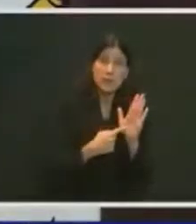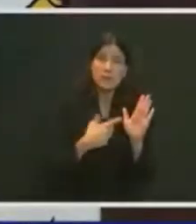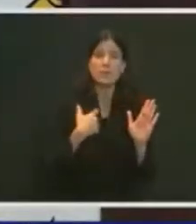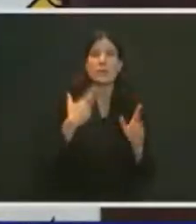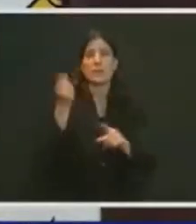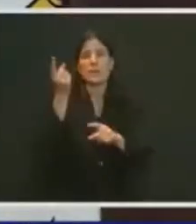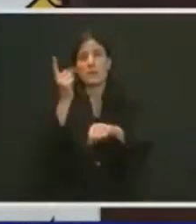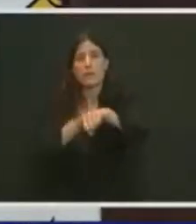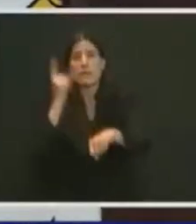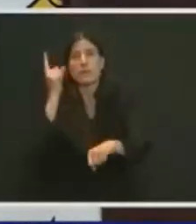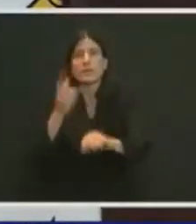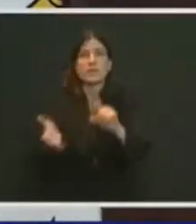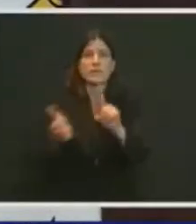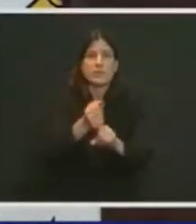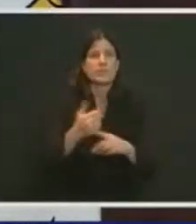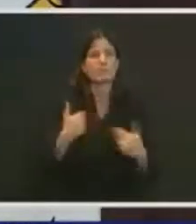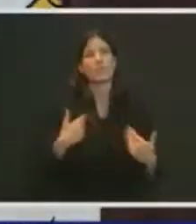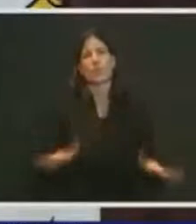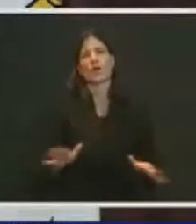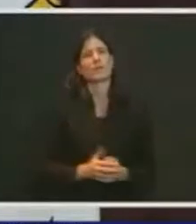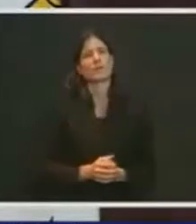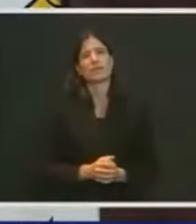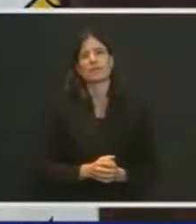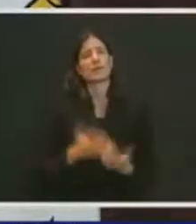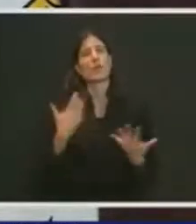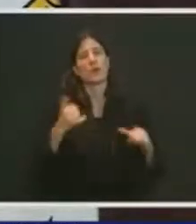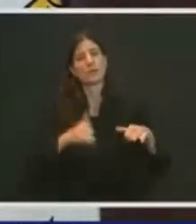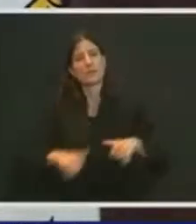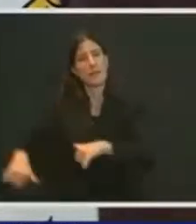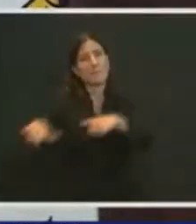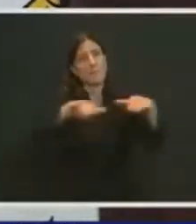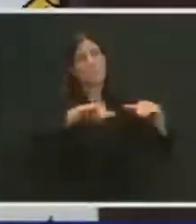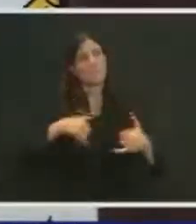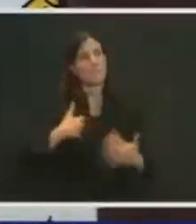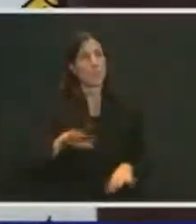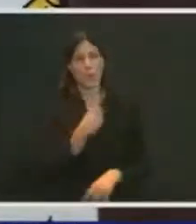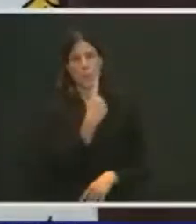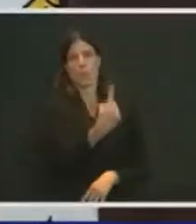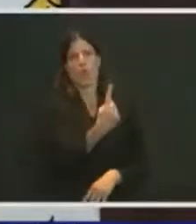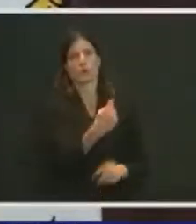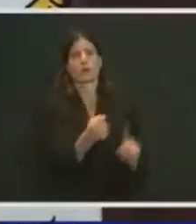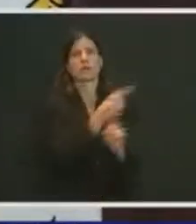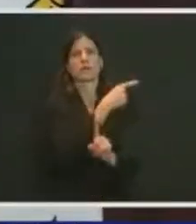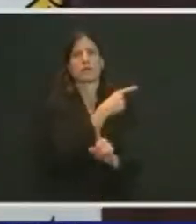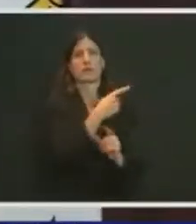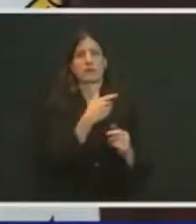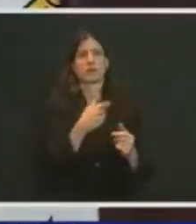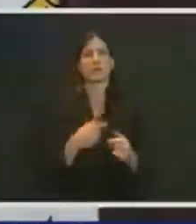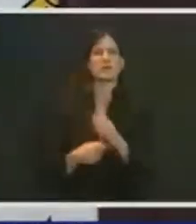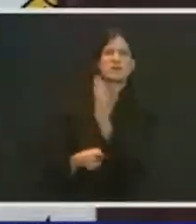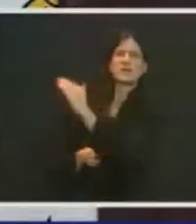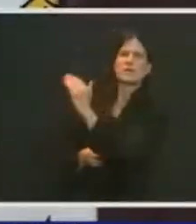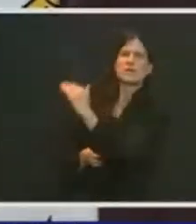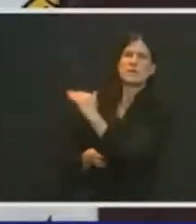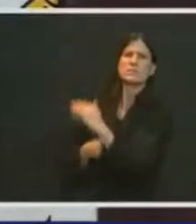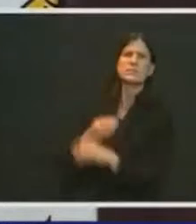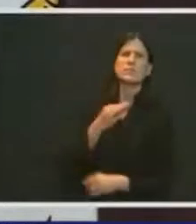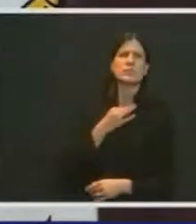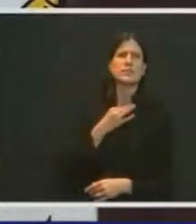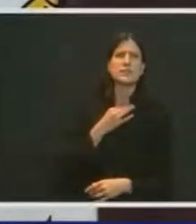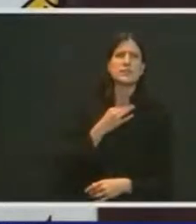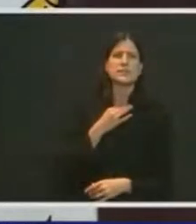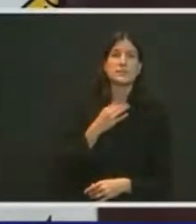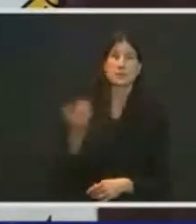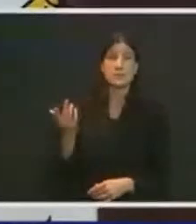do we want to go down that path when there's no need for it? Governor, do you plan to keep the 5 or